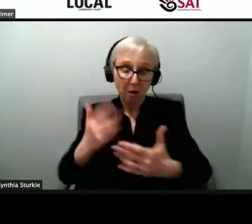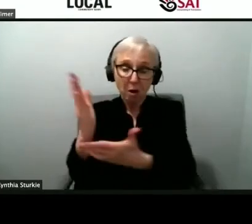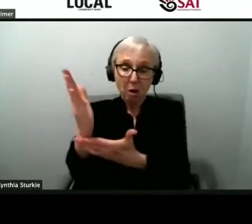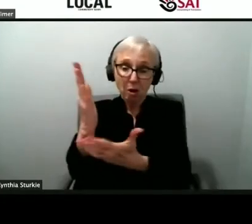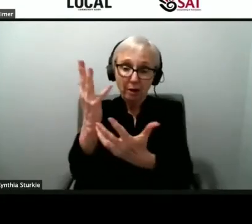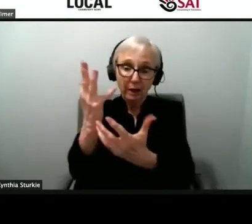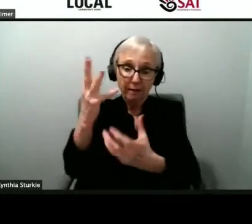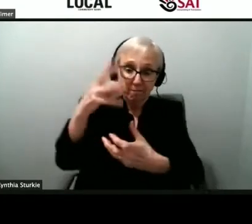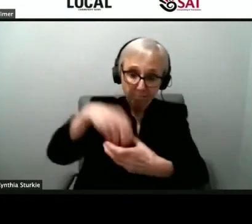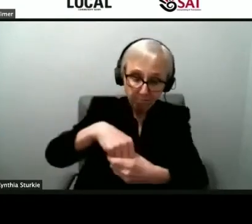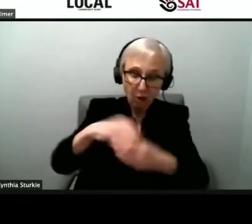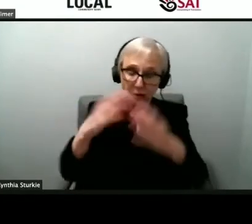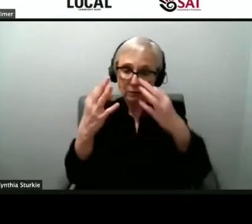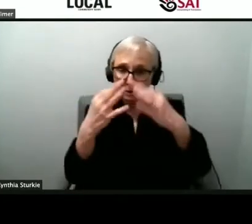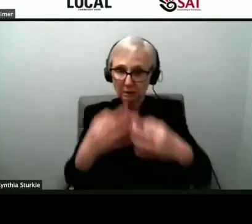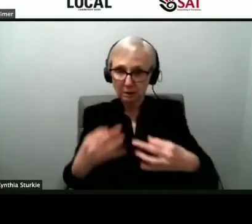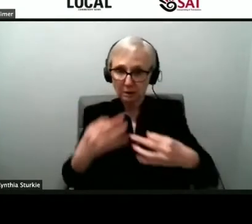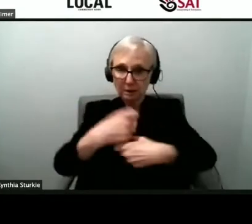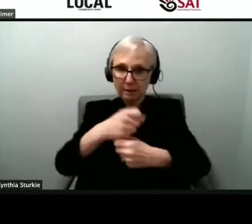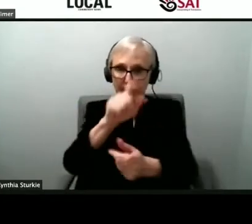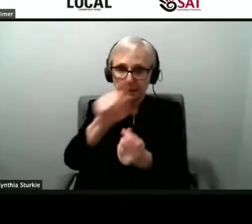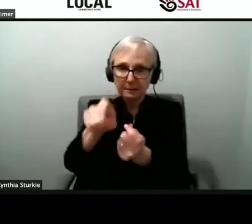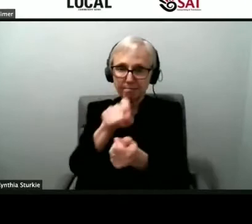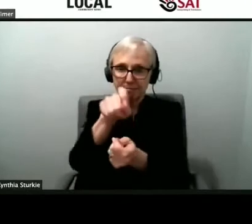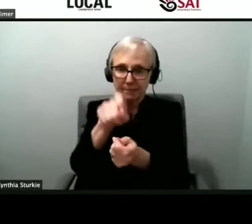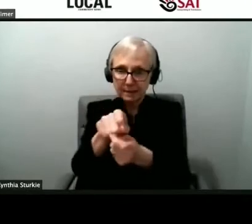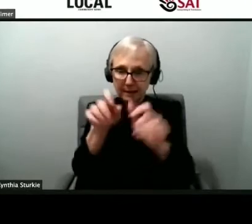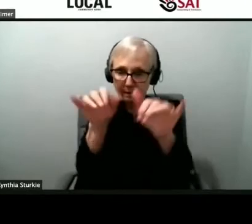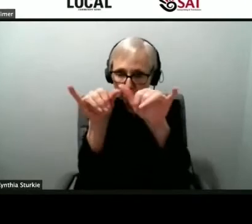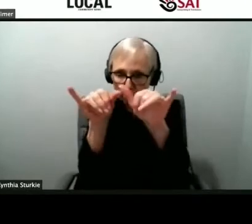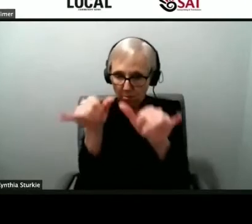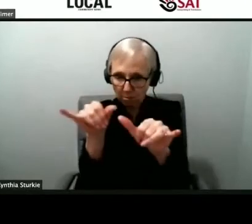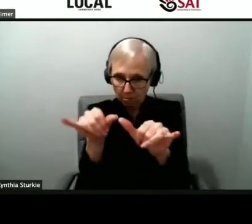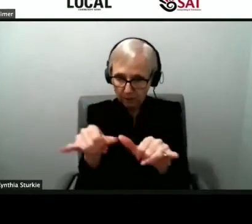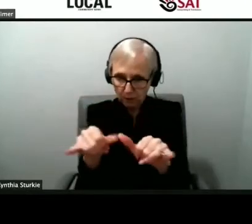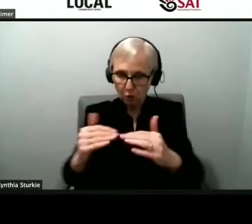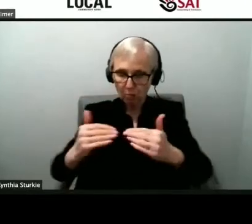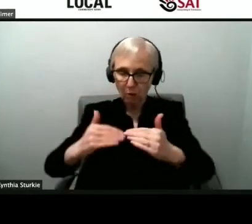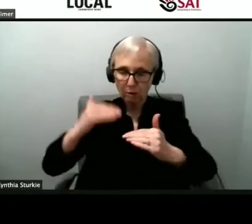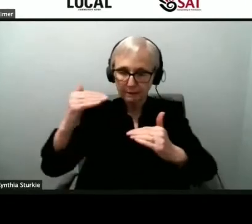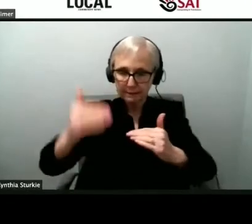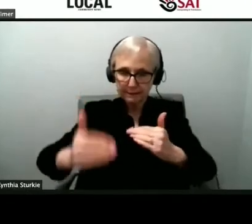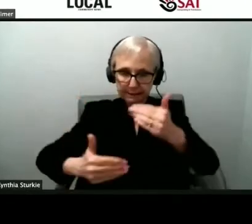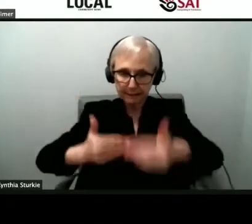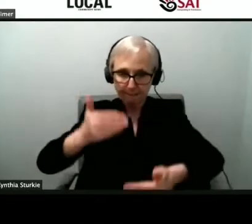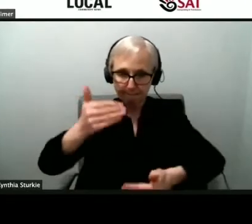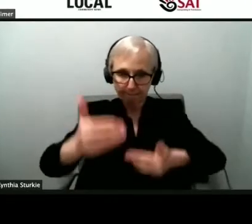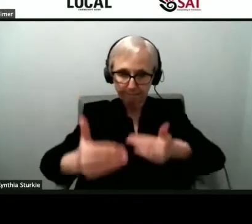decision-making process? And I am looking for specific, measurable steps.